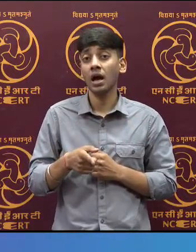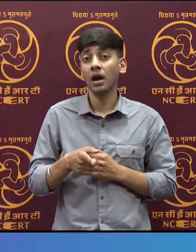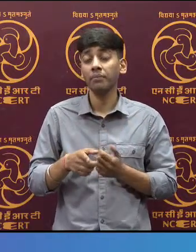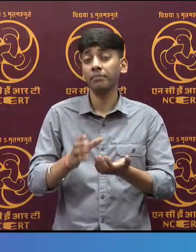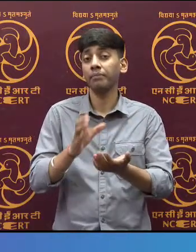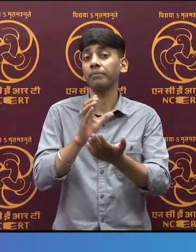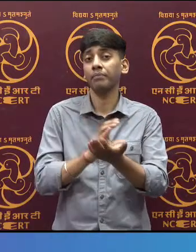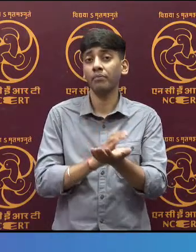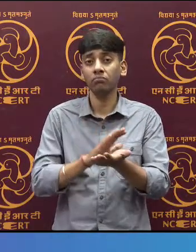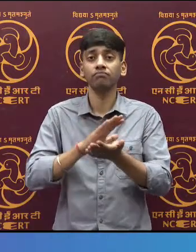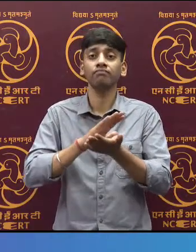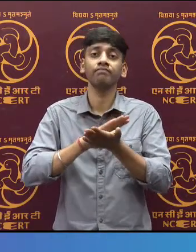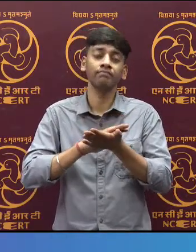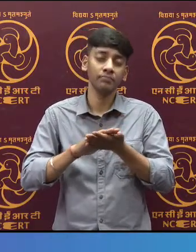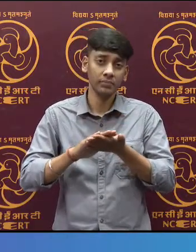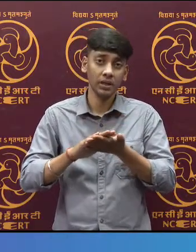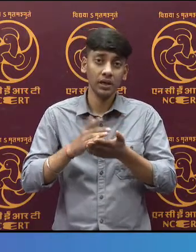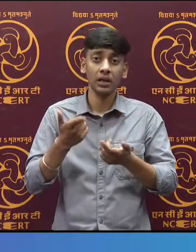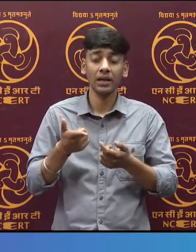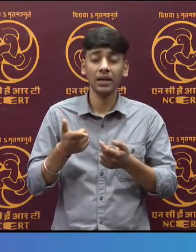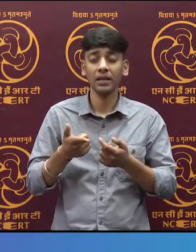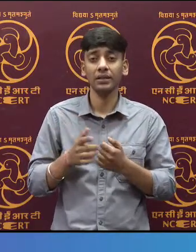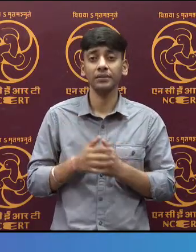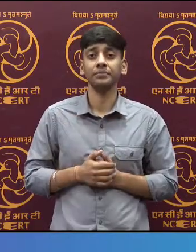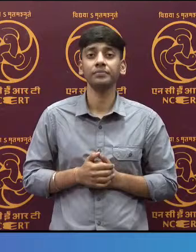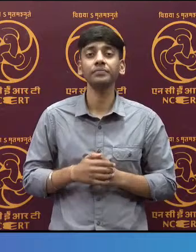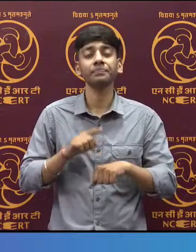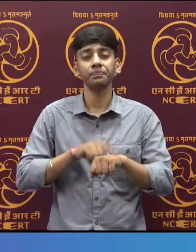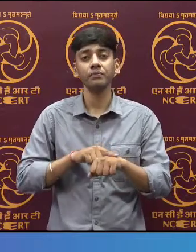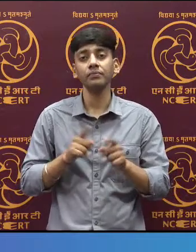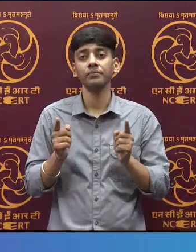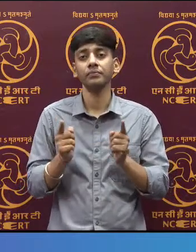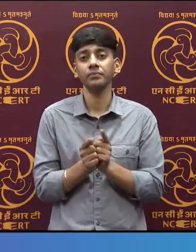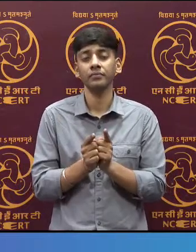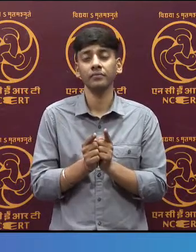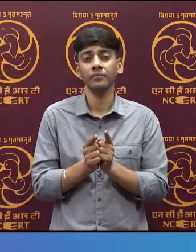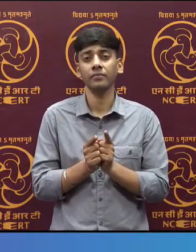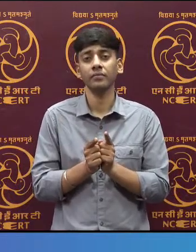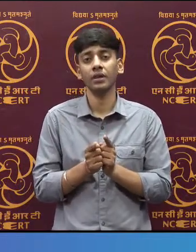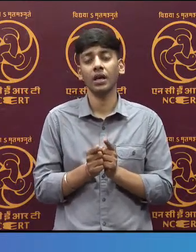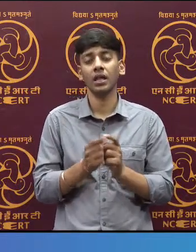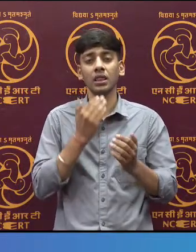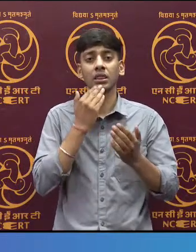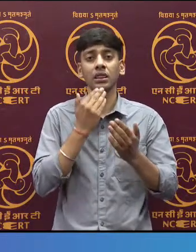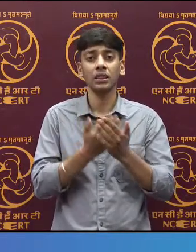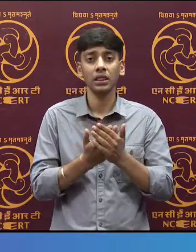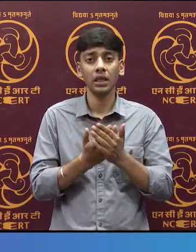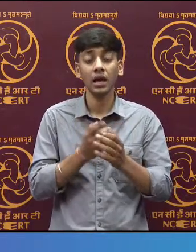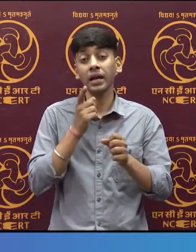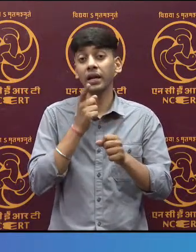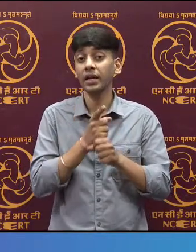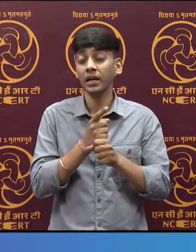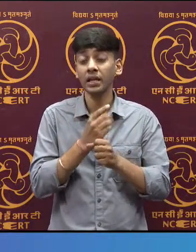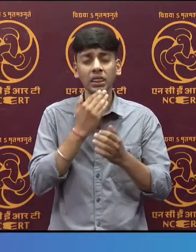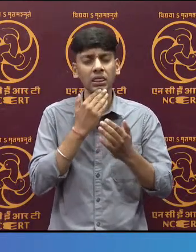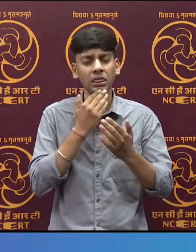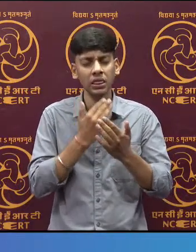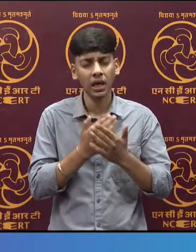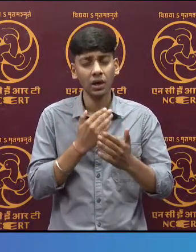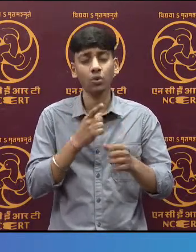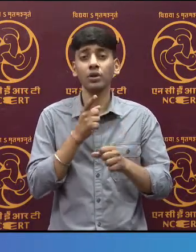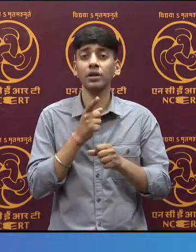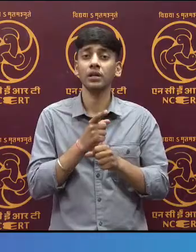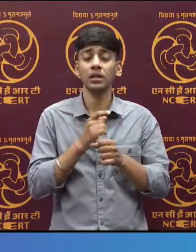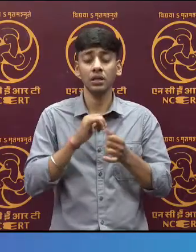this session for now, as we are we're left with a very limited time. So firstly, I would like to thank our expert for this session. So thank you so